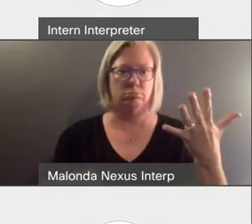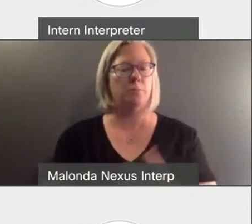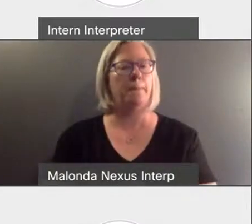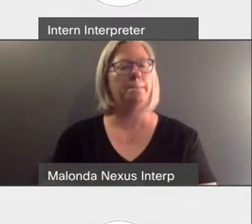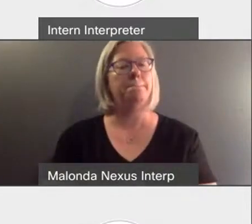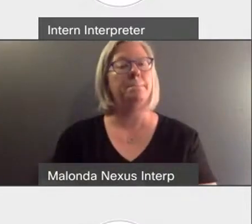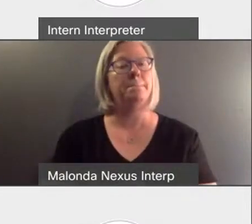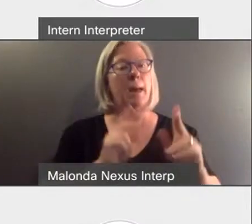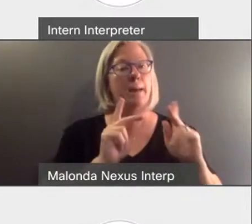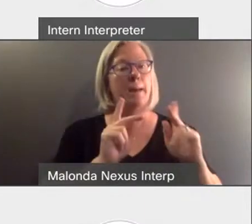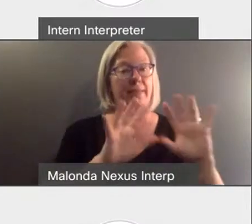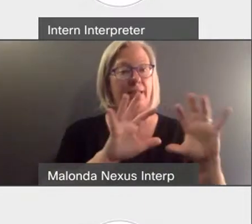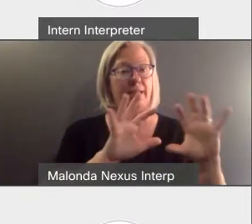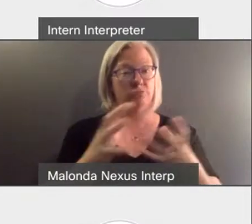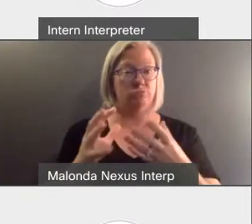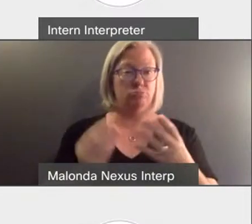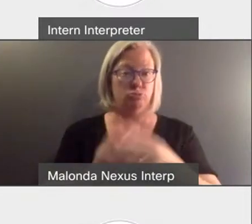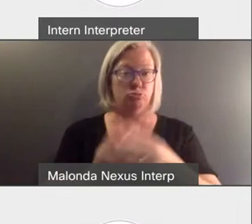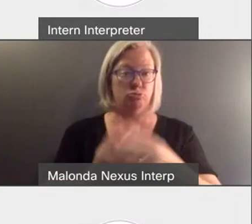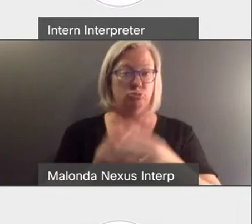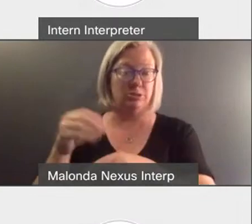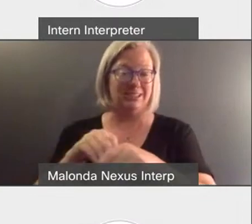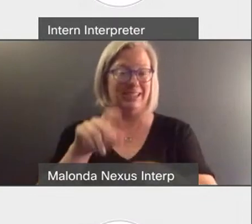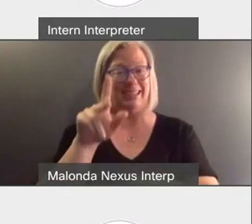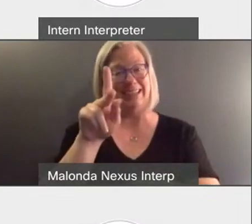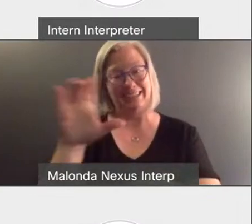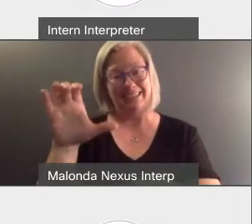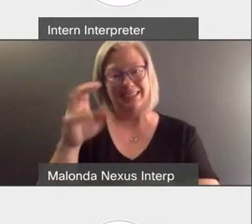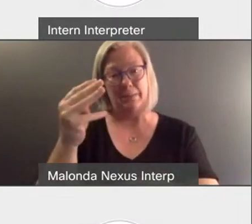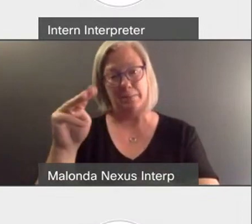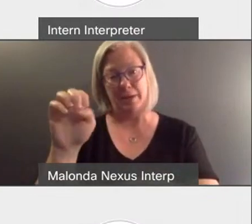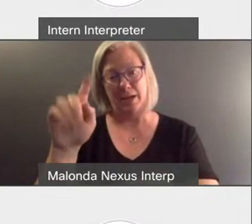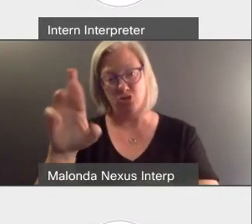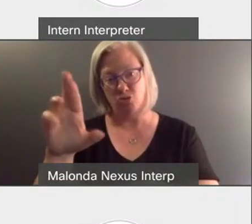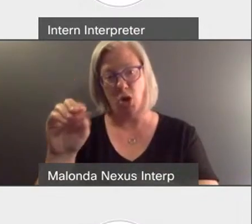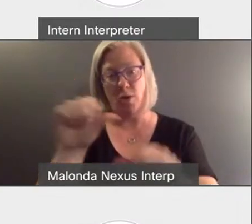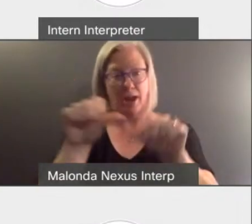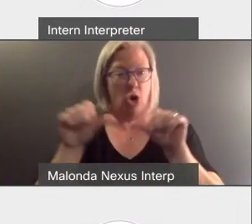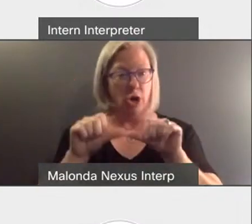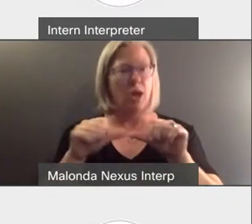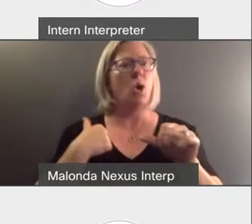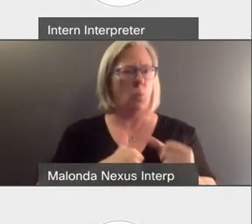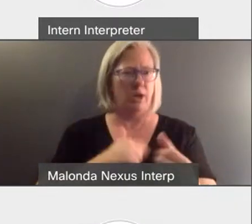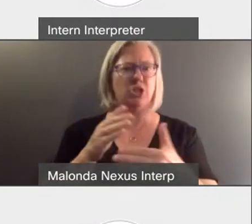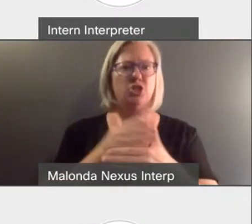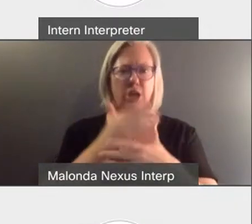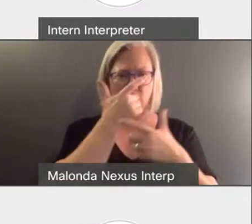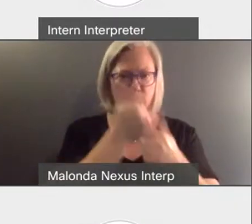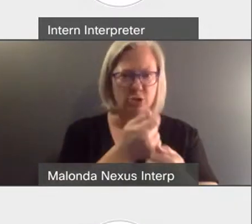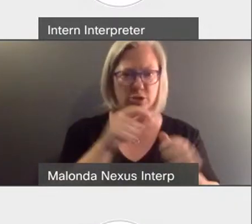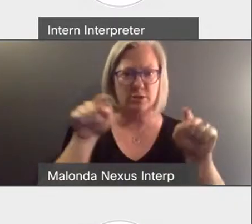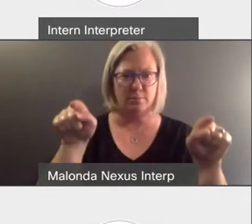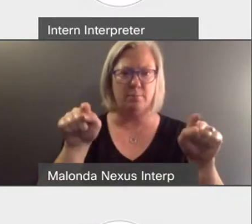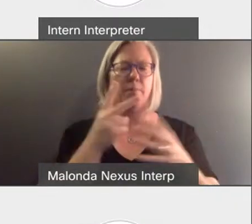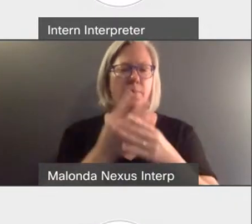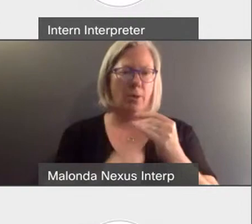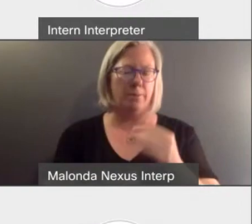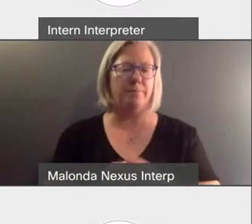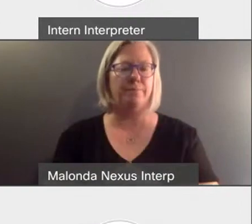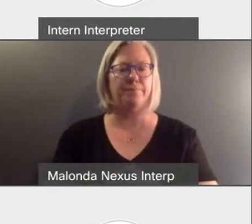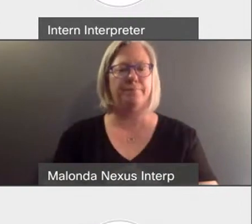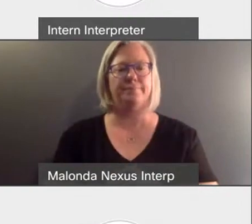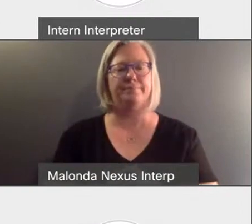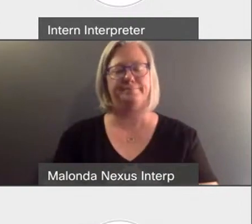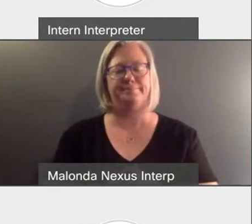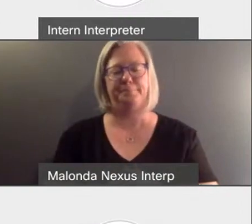As population centers within the larger Kansas City metro area, we have distinct shared interests that should be taken into account when drawing